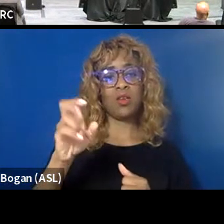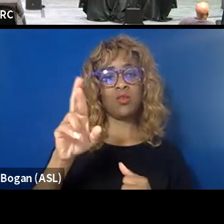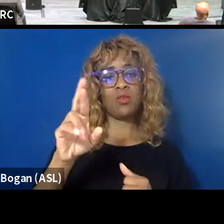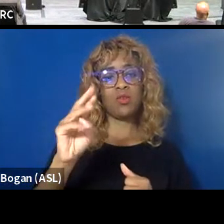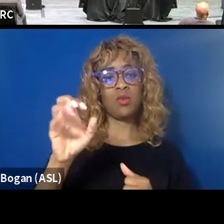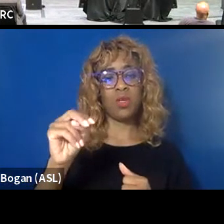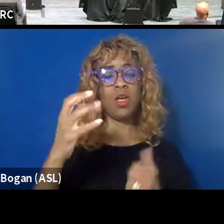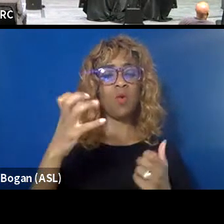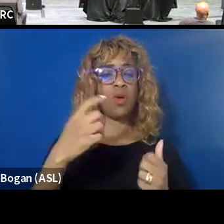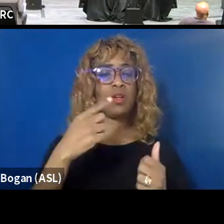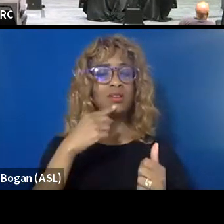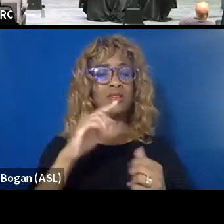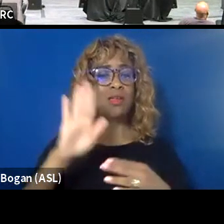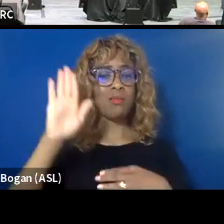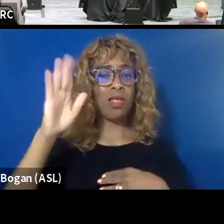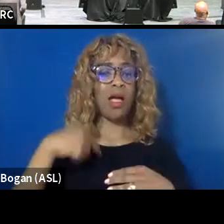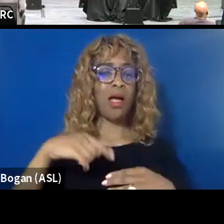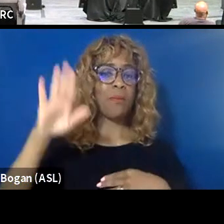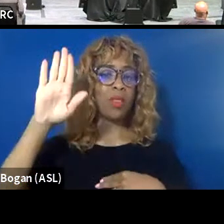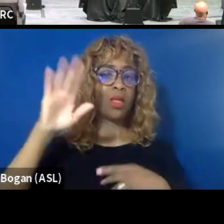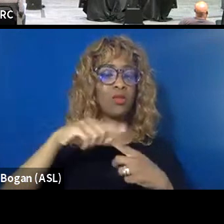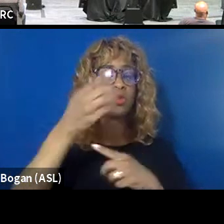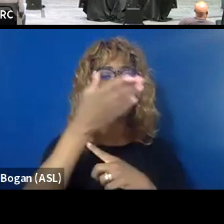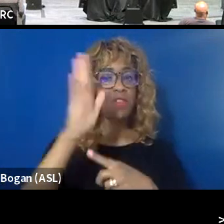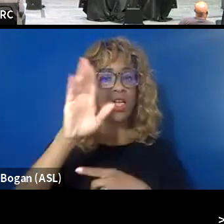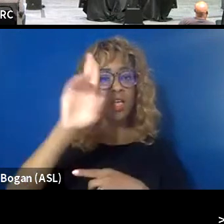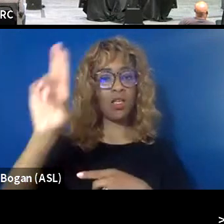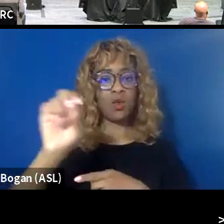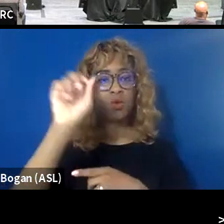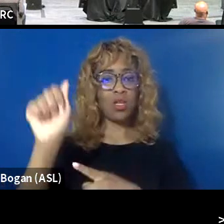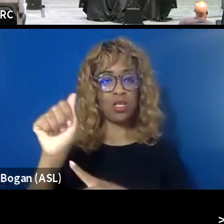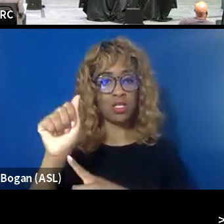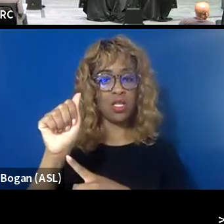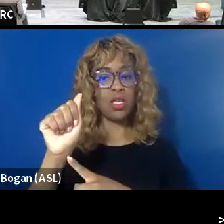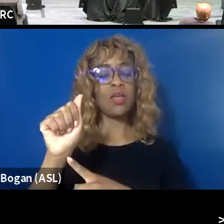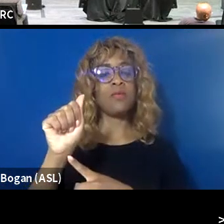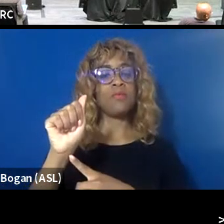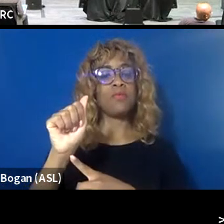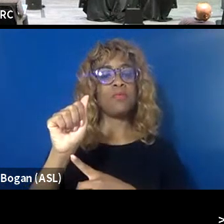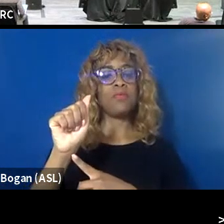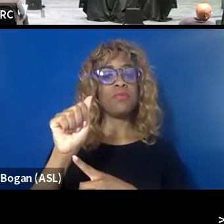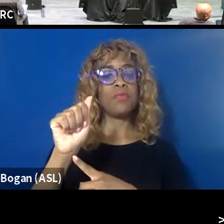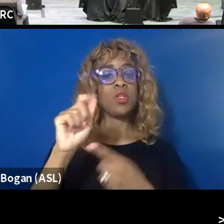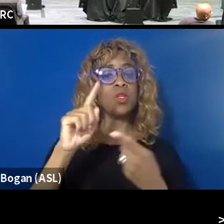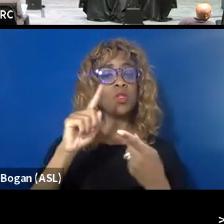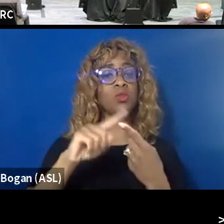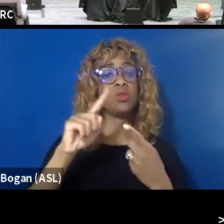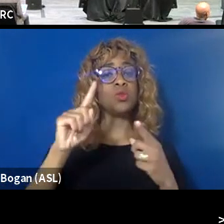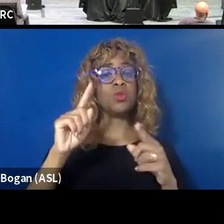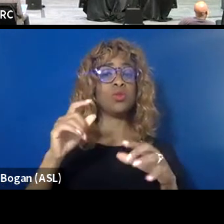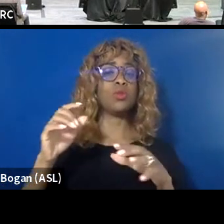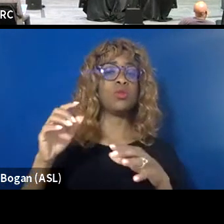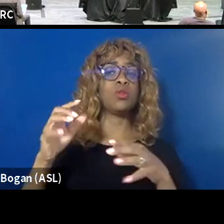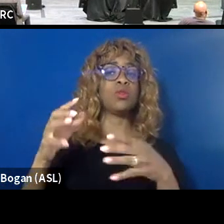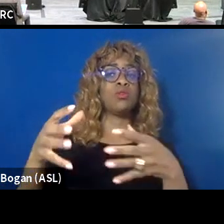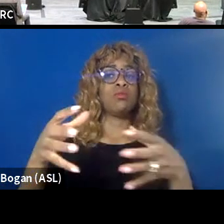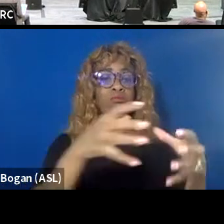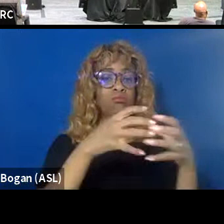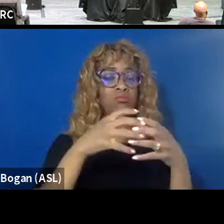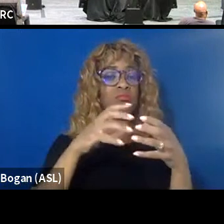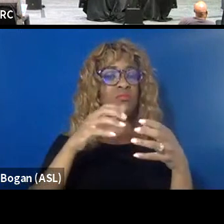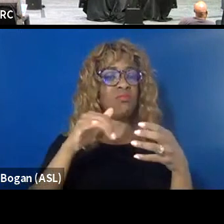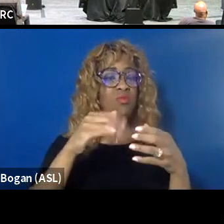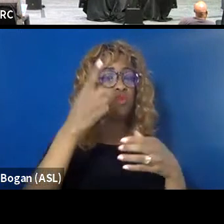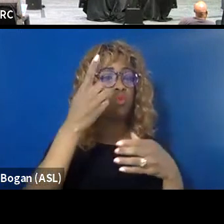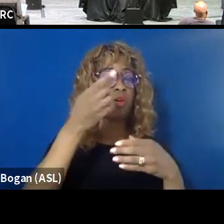the Pledge of Allegiance. I pledge allegiance to the flag of the United States of America and to the republic for which it stands, one nation under